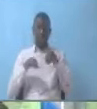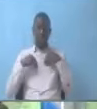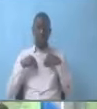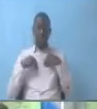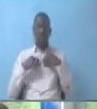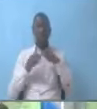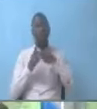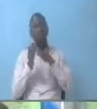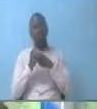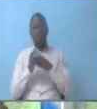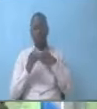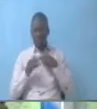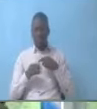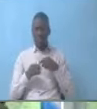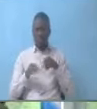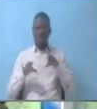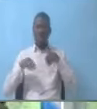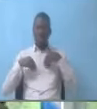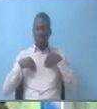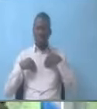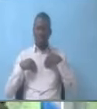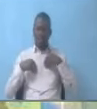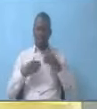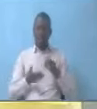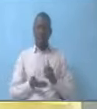or accepted the decision.